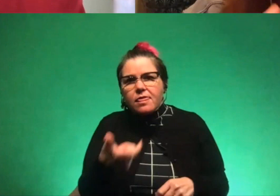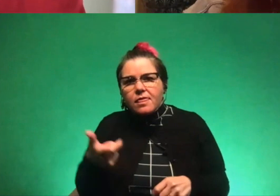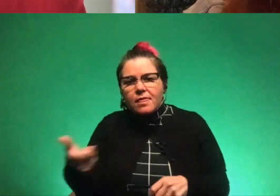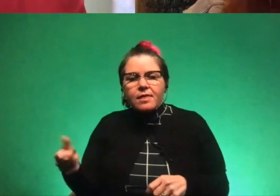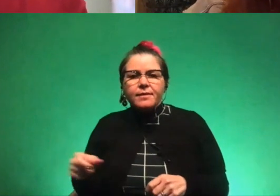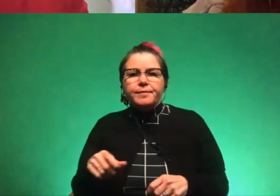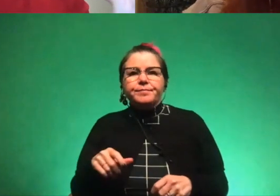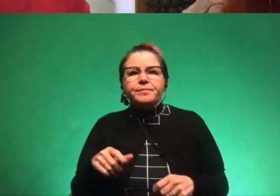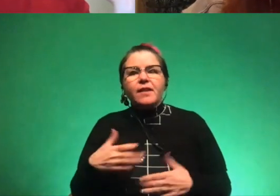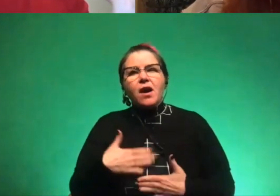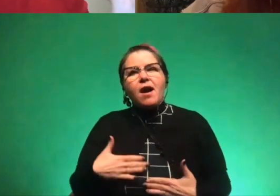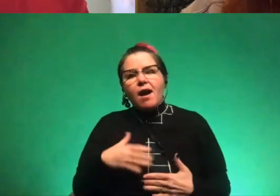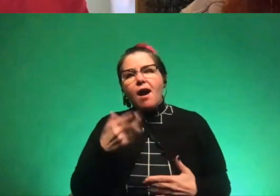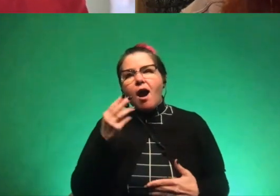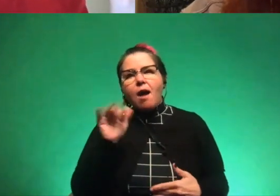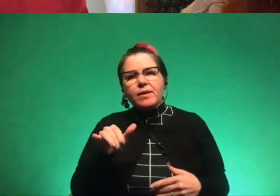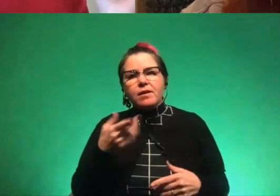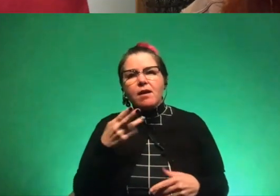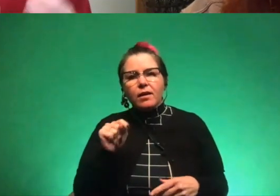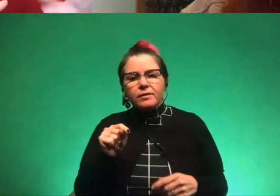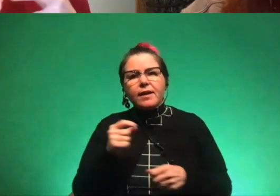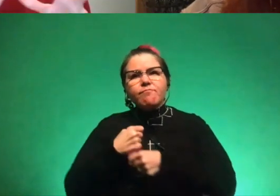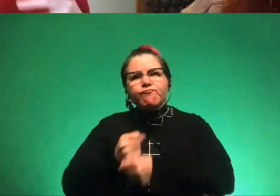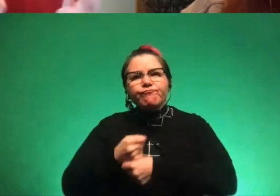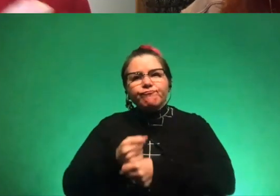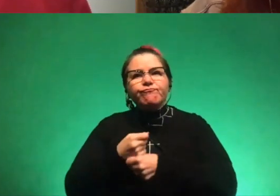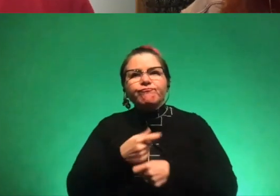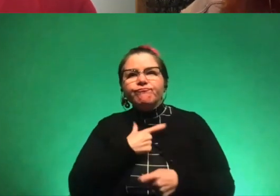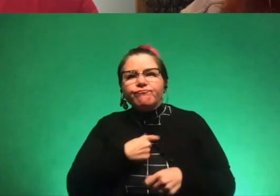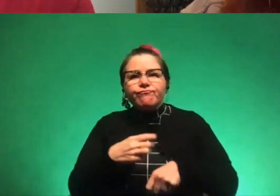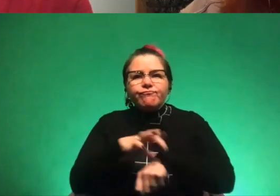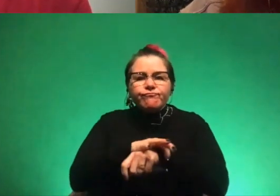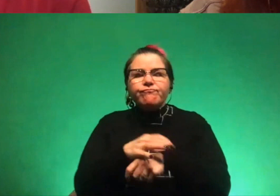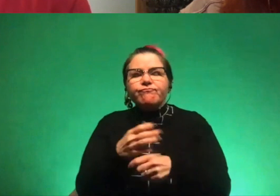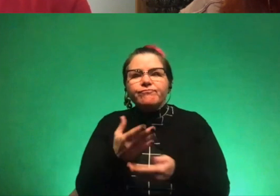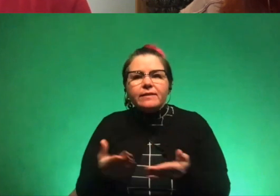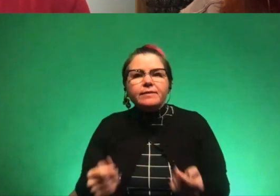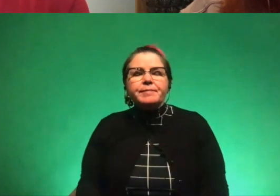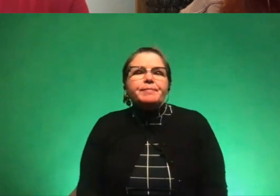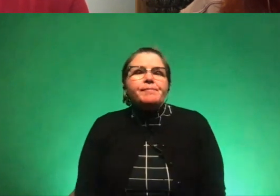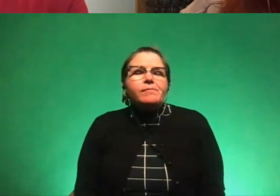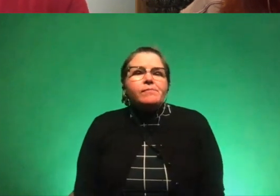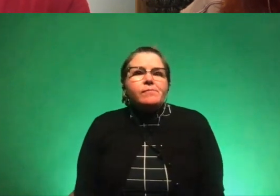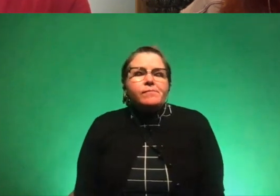There's a little hobby hut where people can kind of, you know, make jewelry and things like that.